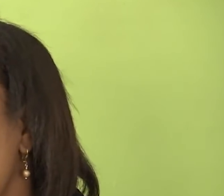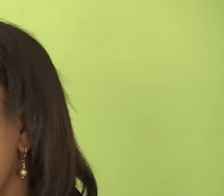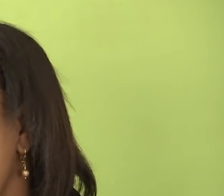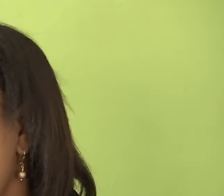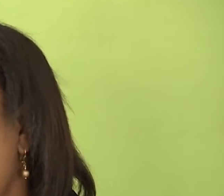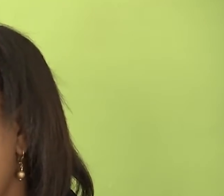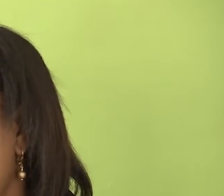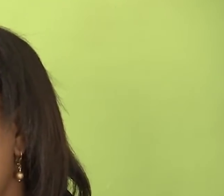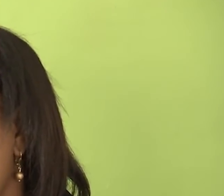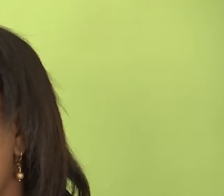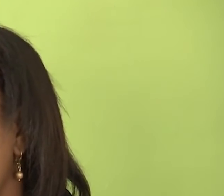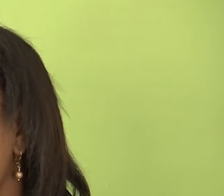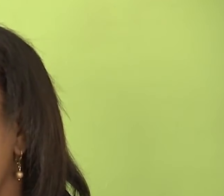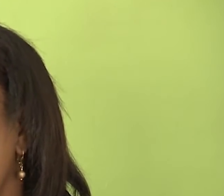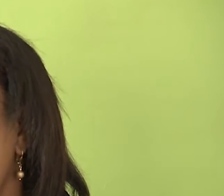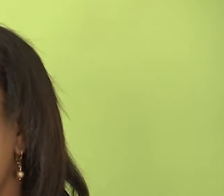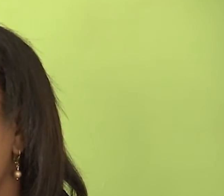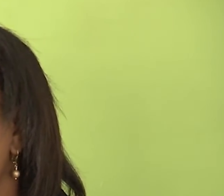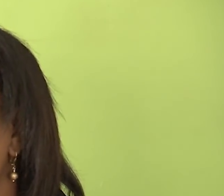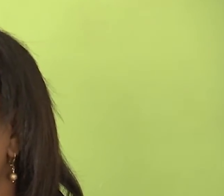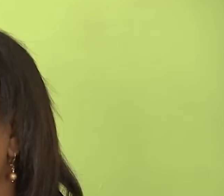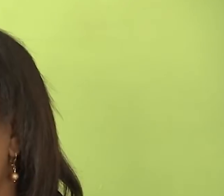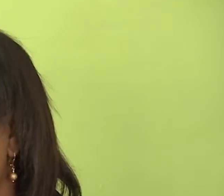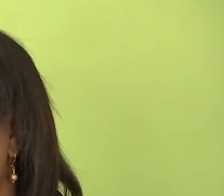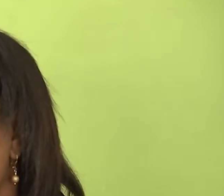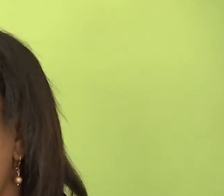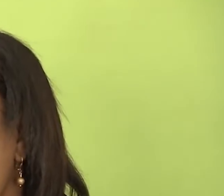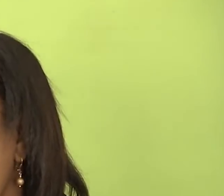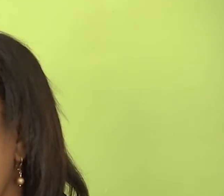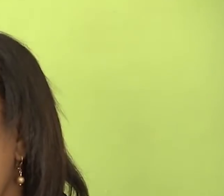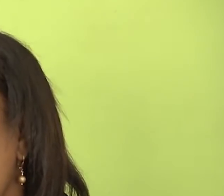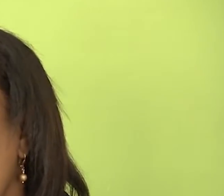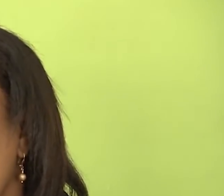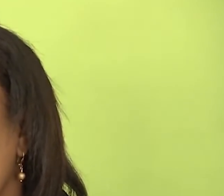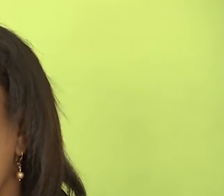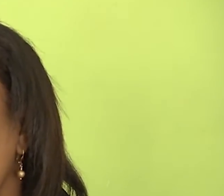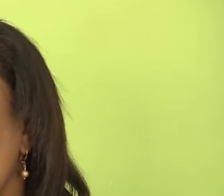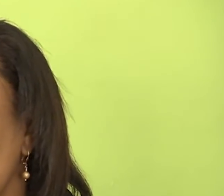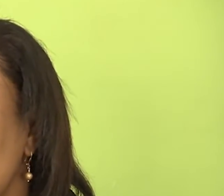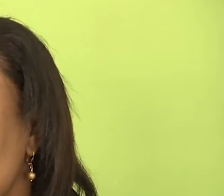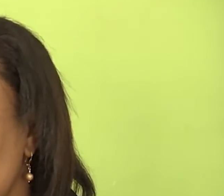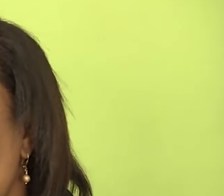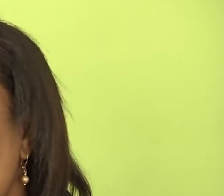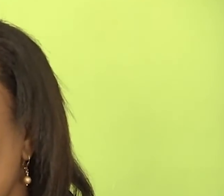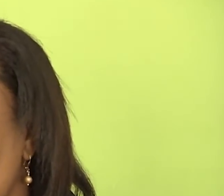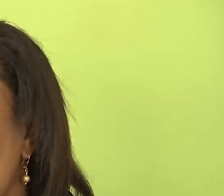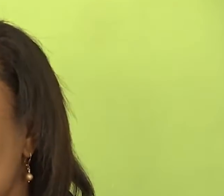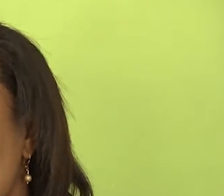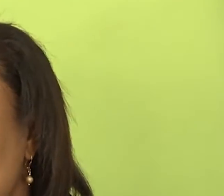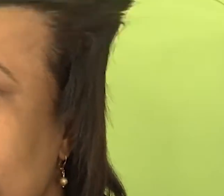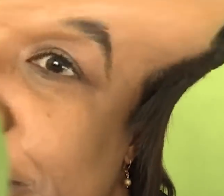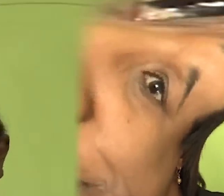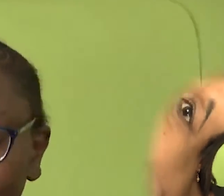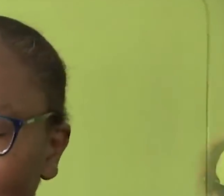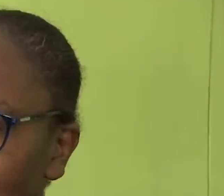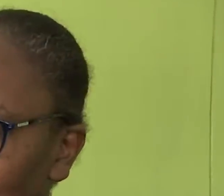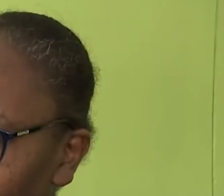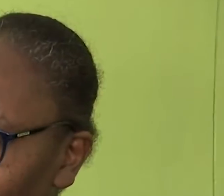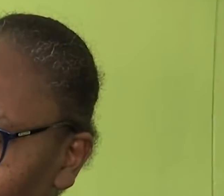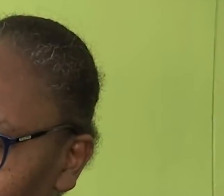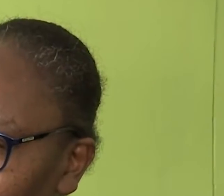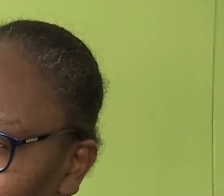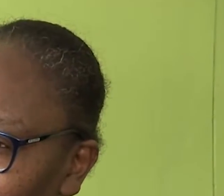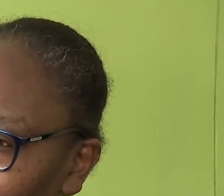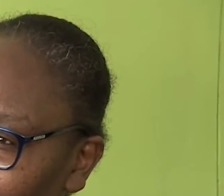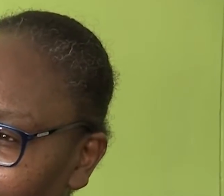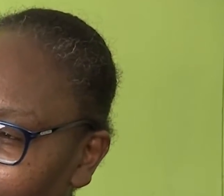quite satisfying to be able to serve our nation and our nation's children in this manner. It has been